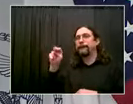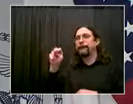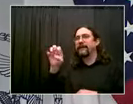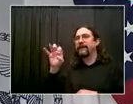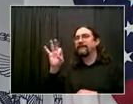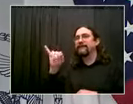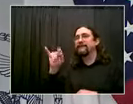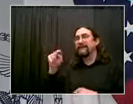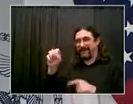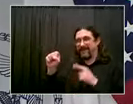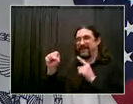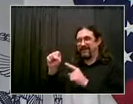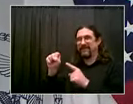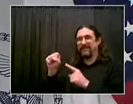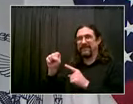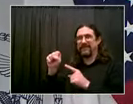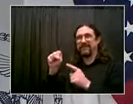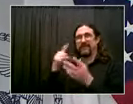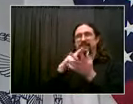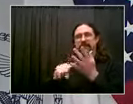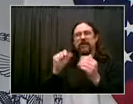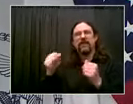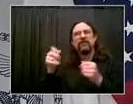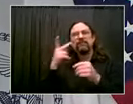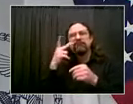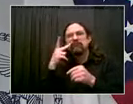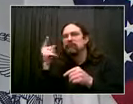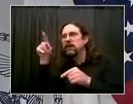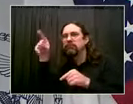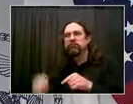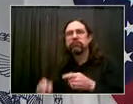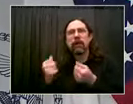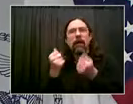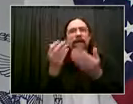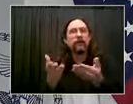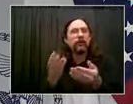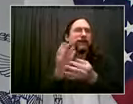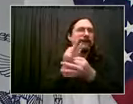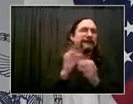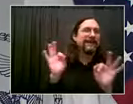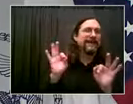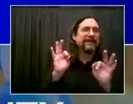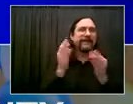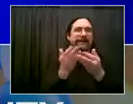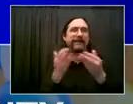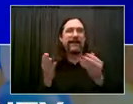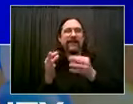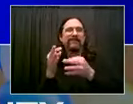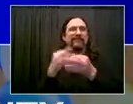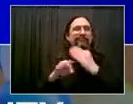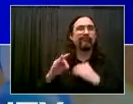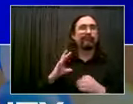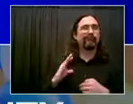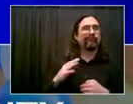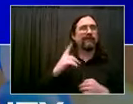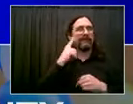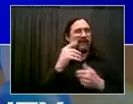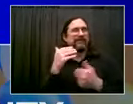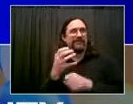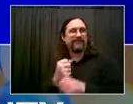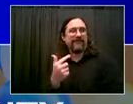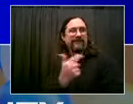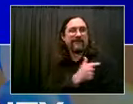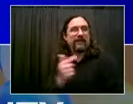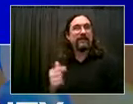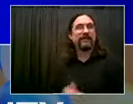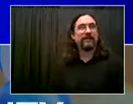exciting incentive now. It is the New York City Vaccine Contest. This is a new contest that's going to make really great